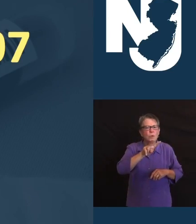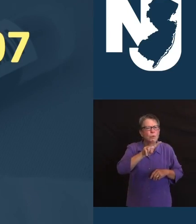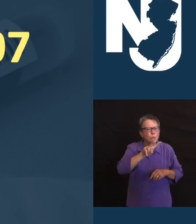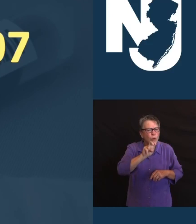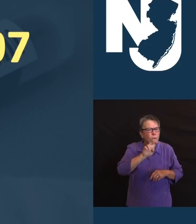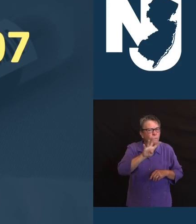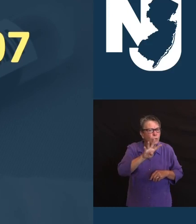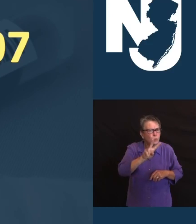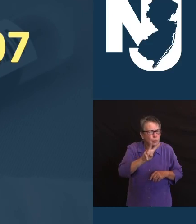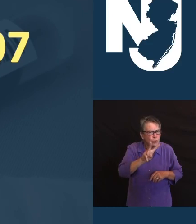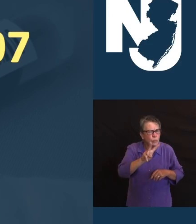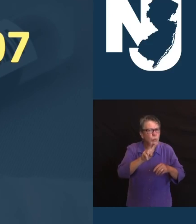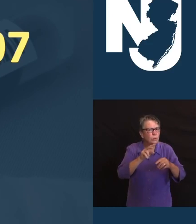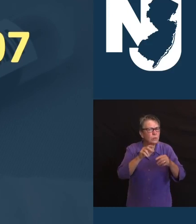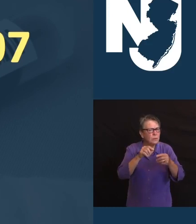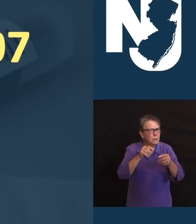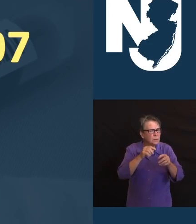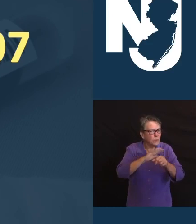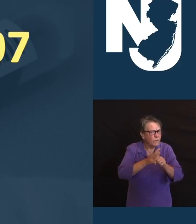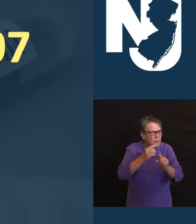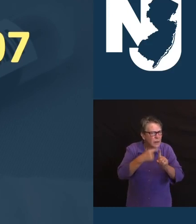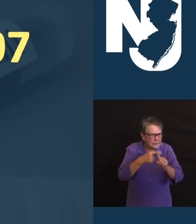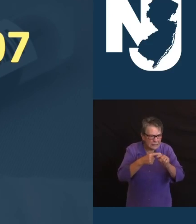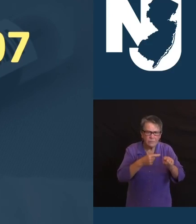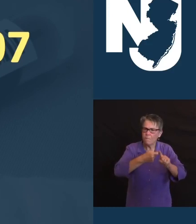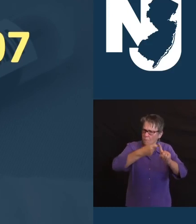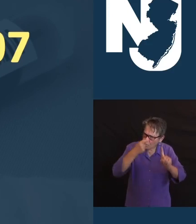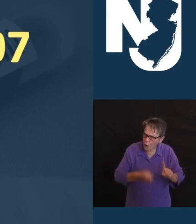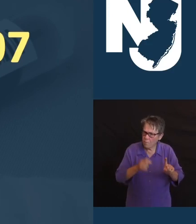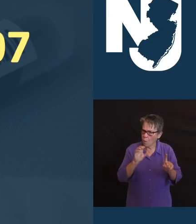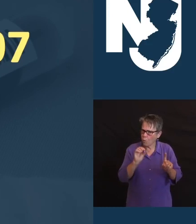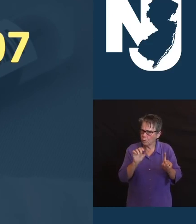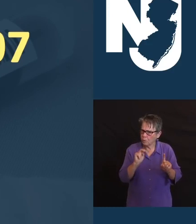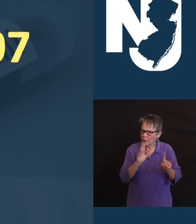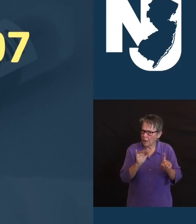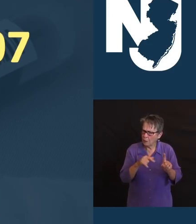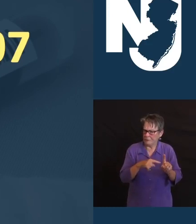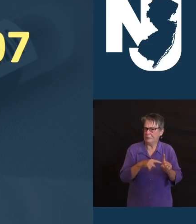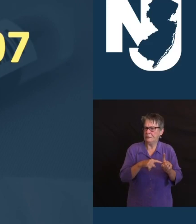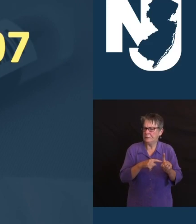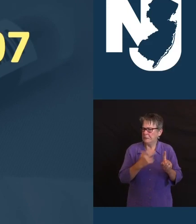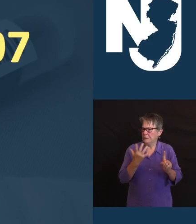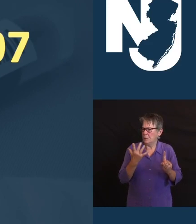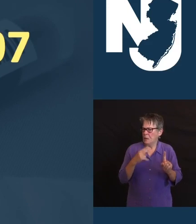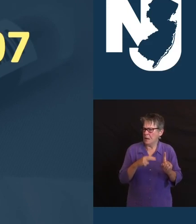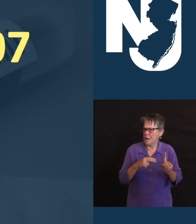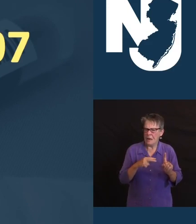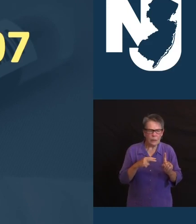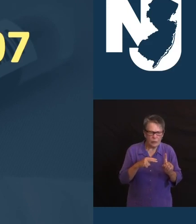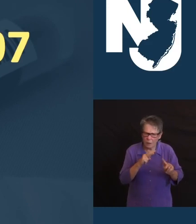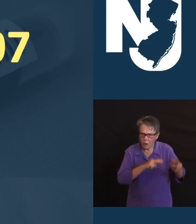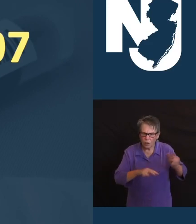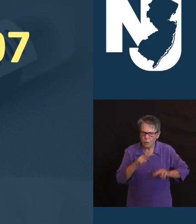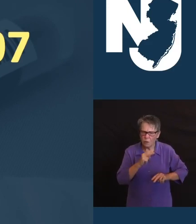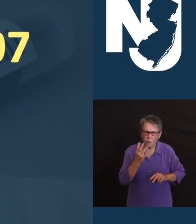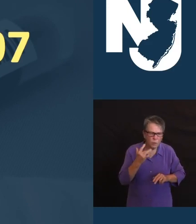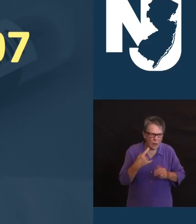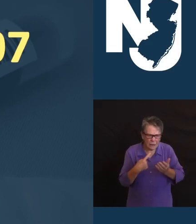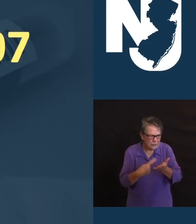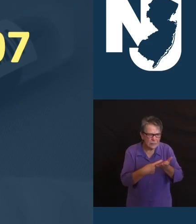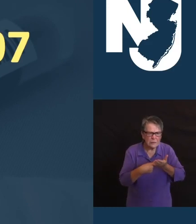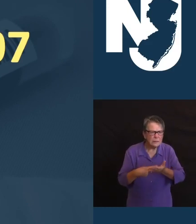And that's today's number, and we're maintaining our lines of communication with county and community leaders as we work together to